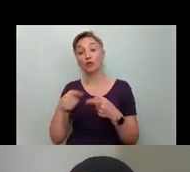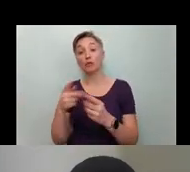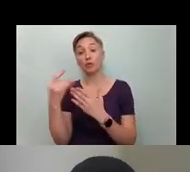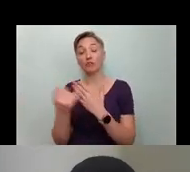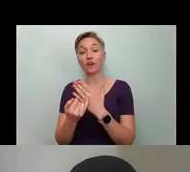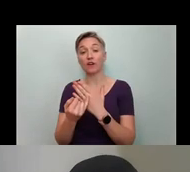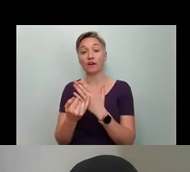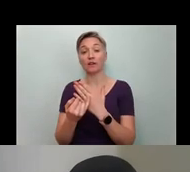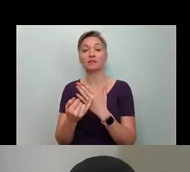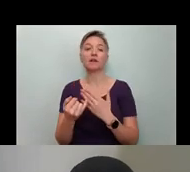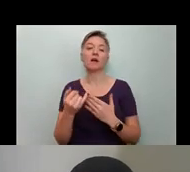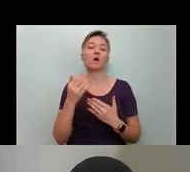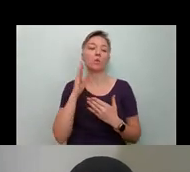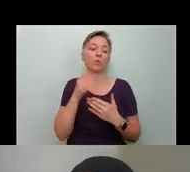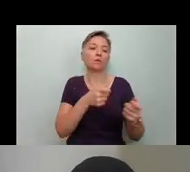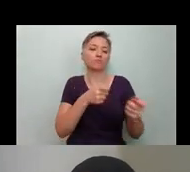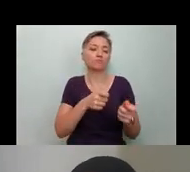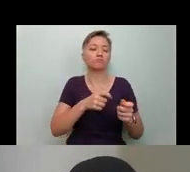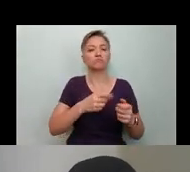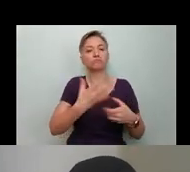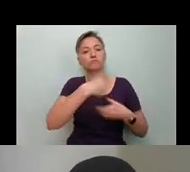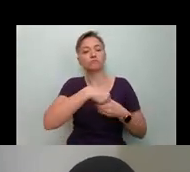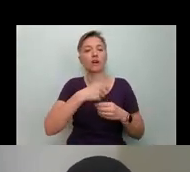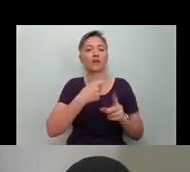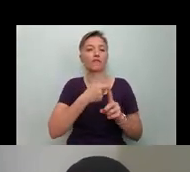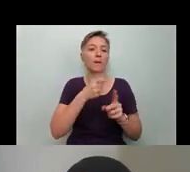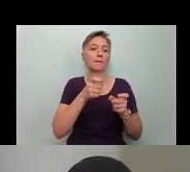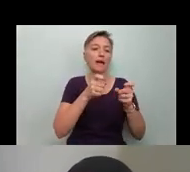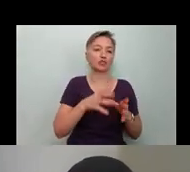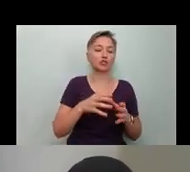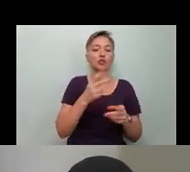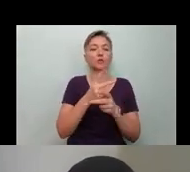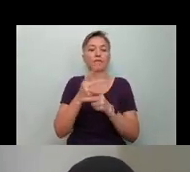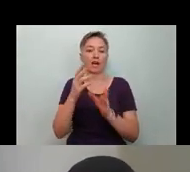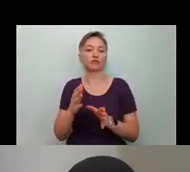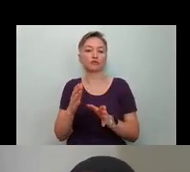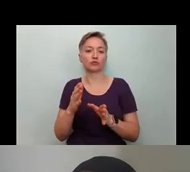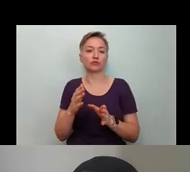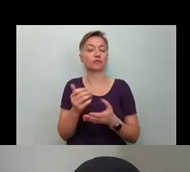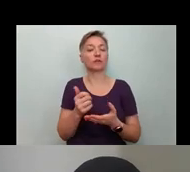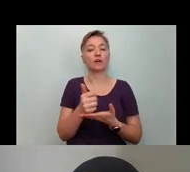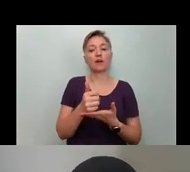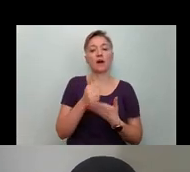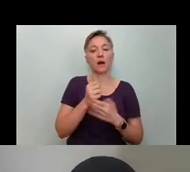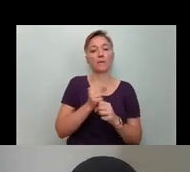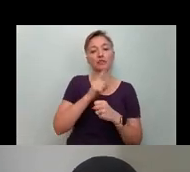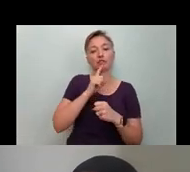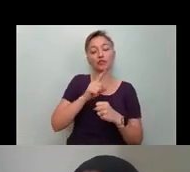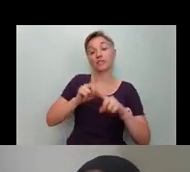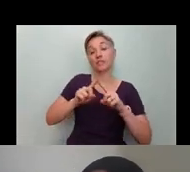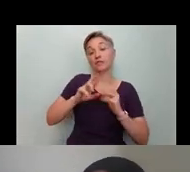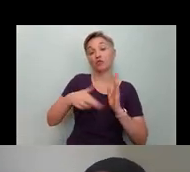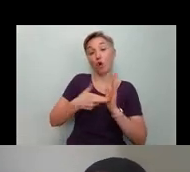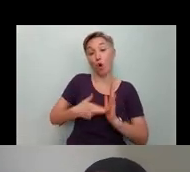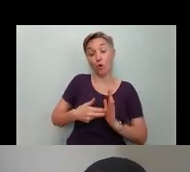getting input from managers and supervisors across the organization as well, to ensure that the different roles that we